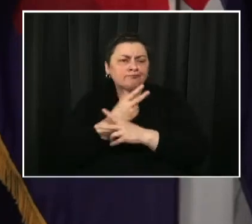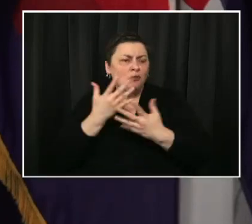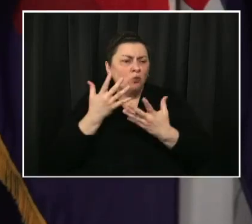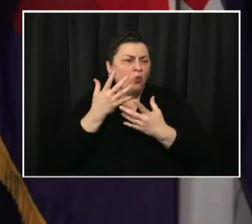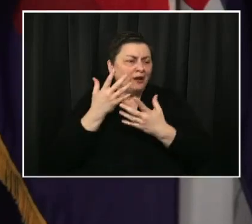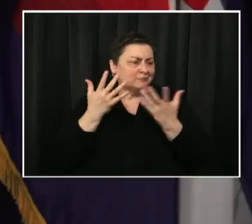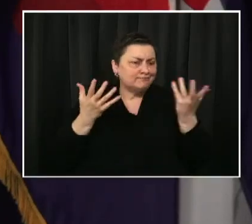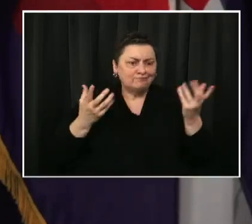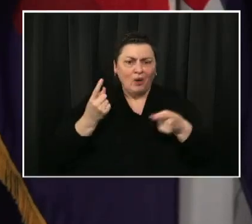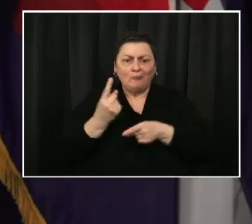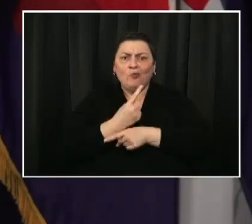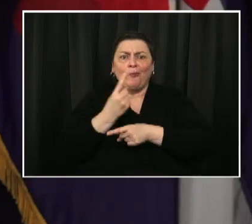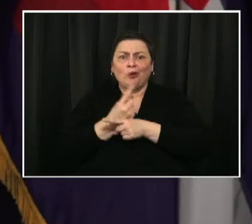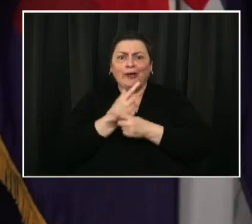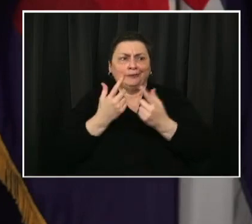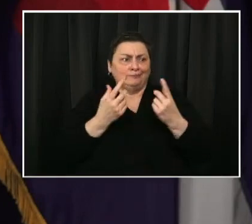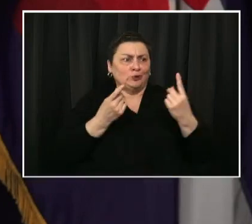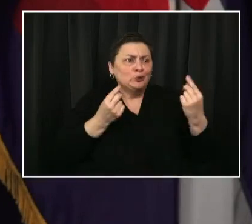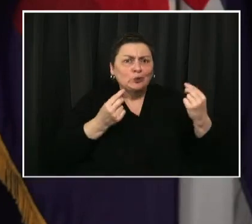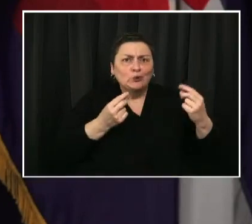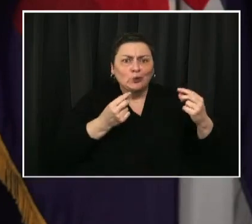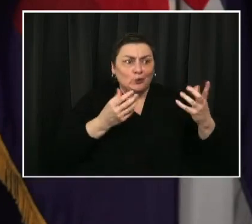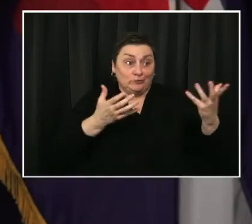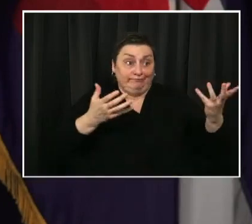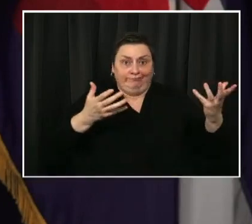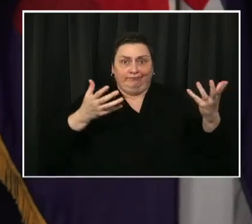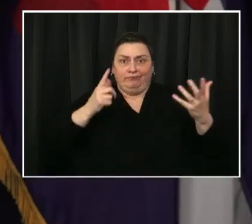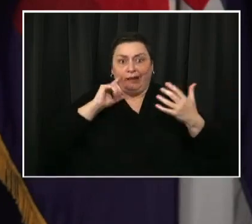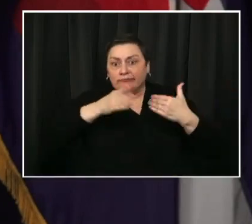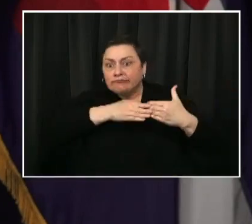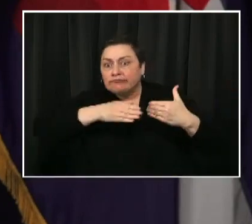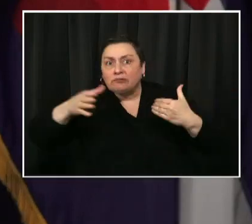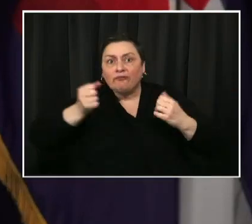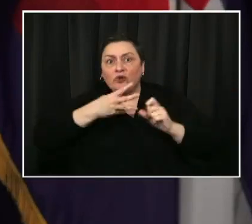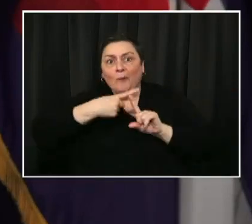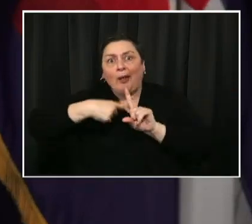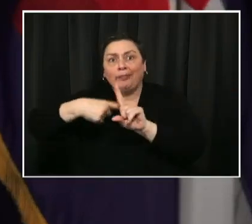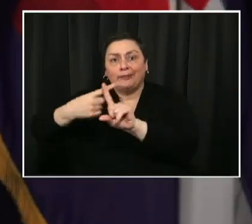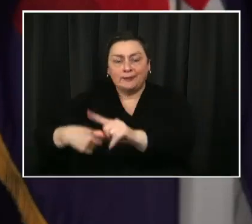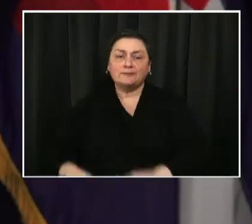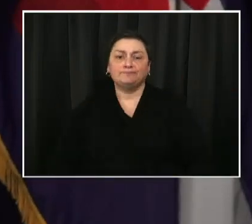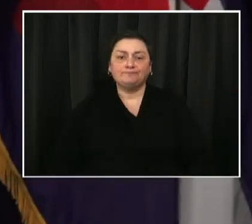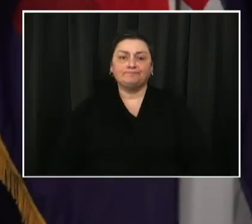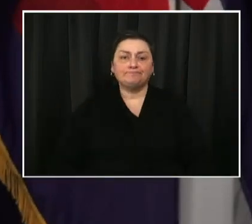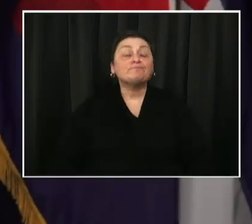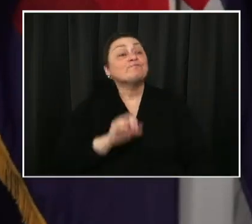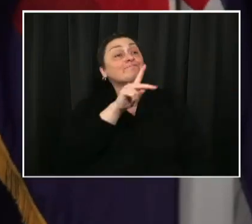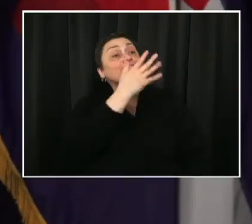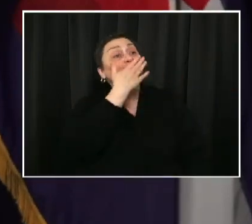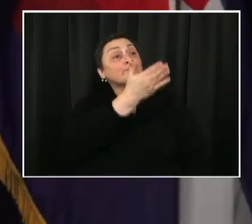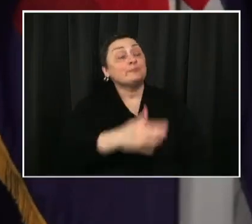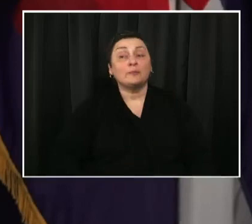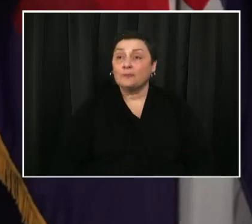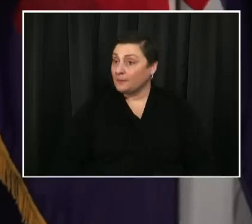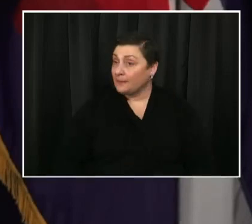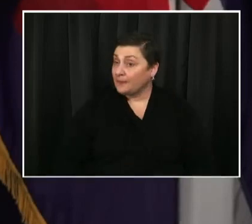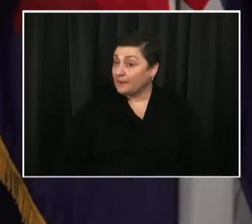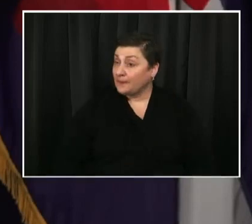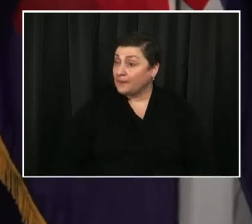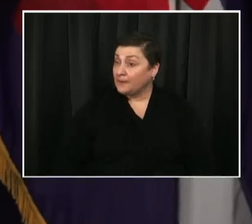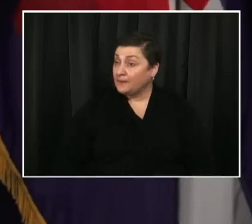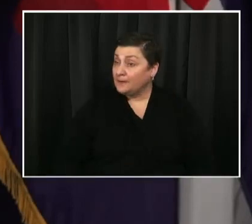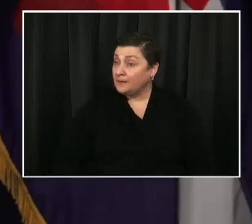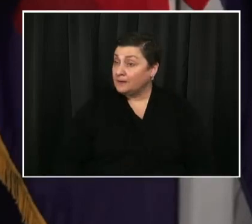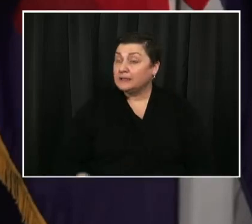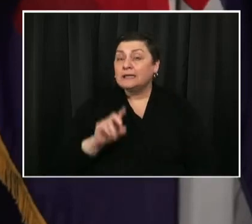public health response to the pandemic in the final months. Thank you, sir. Hello, Meg from